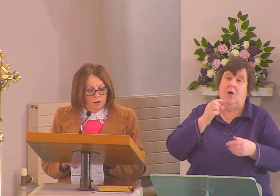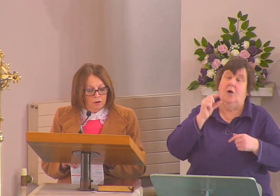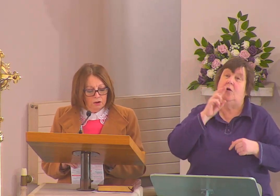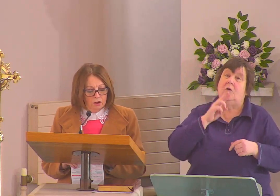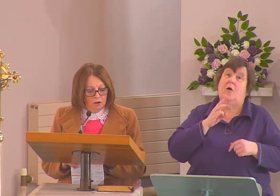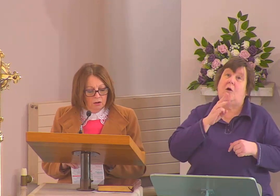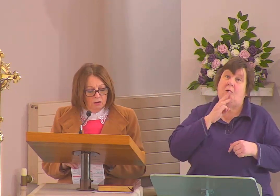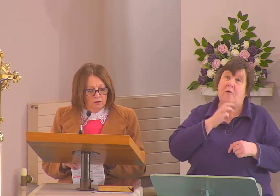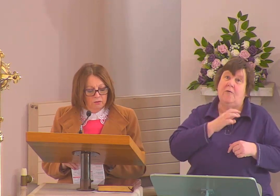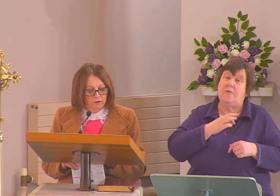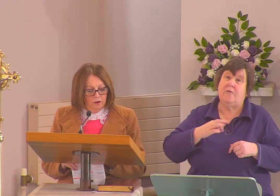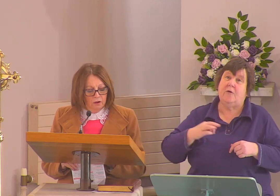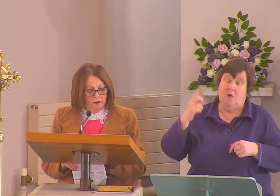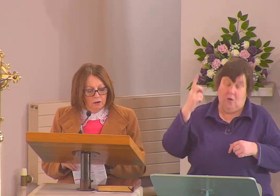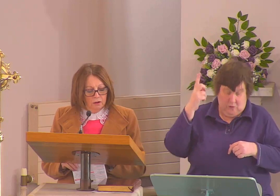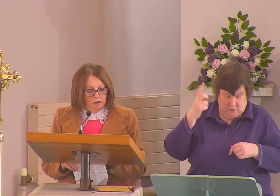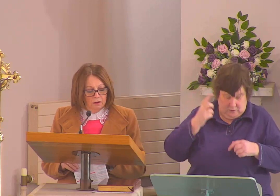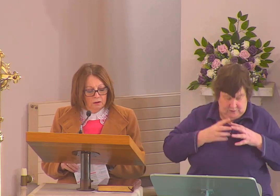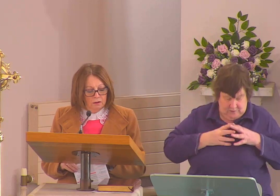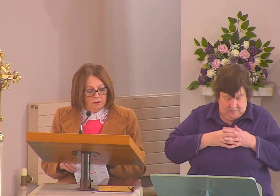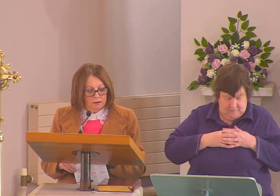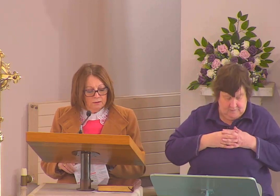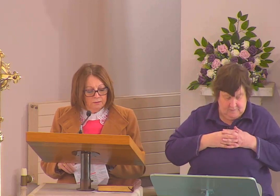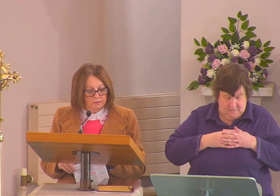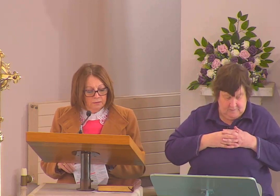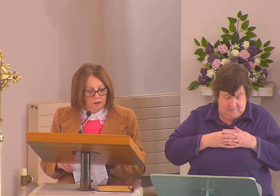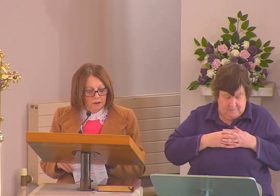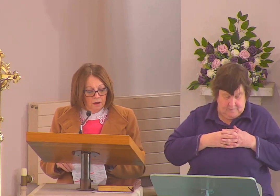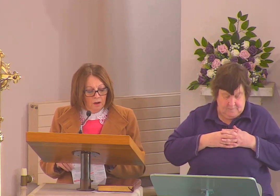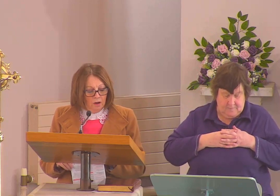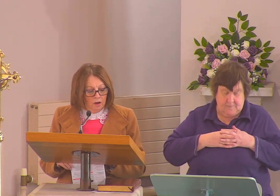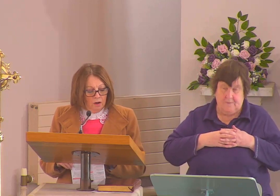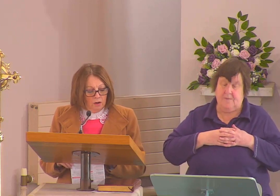Word of God.